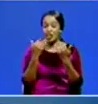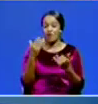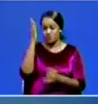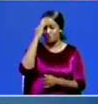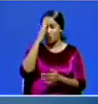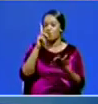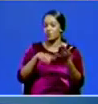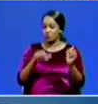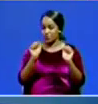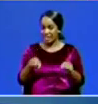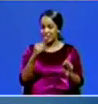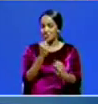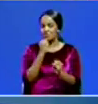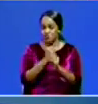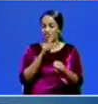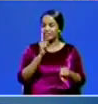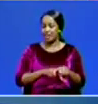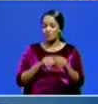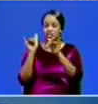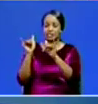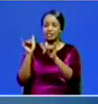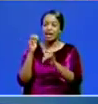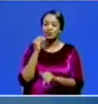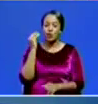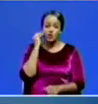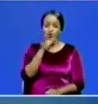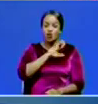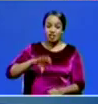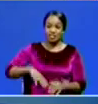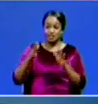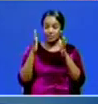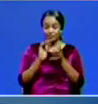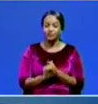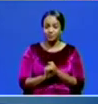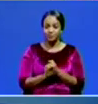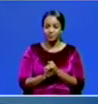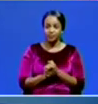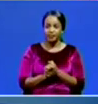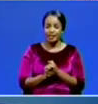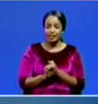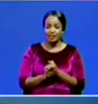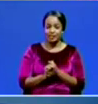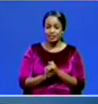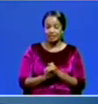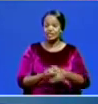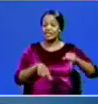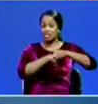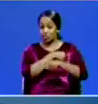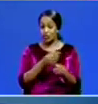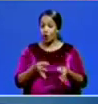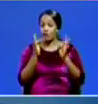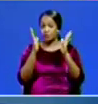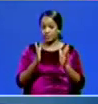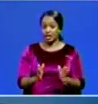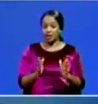that you have for what to do for Christmas. Now, the Chief of the Defence Forces, General Samson Mwathethe, today made a Christmas